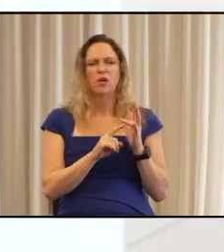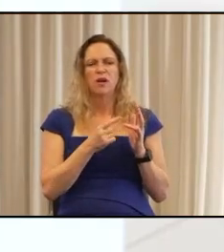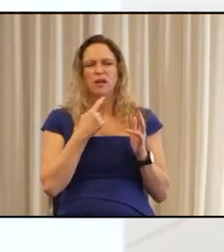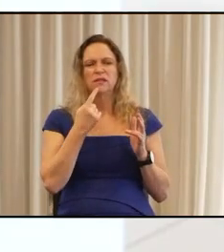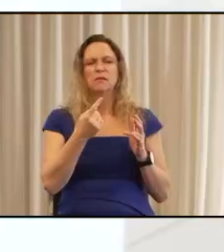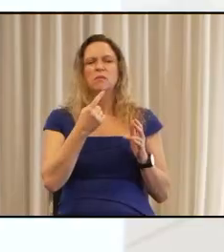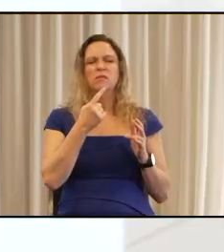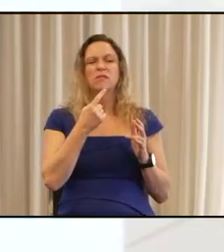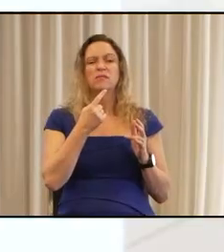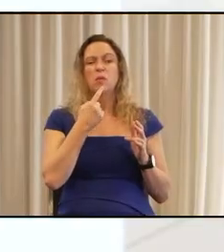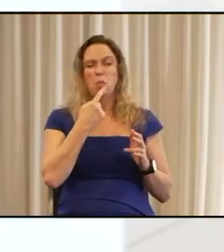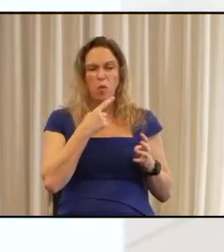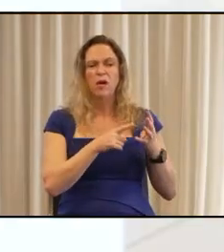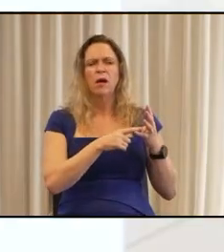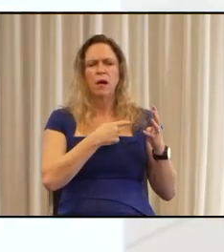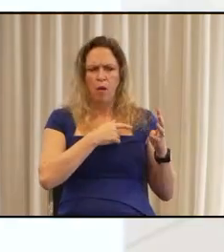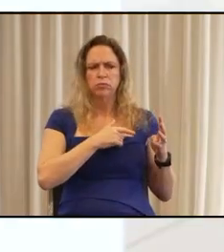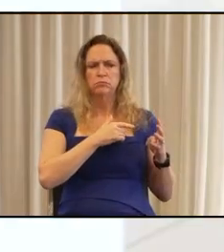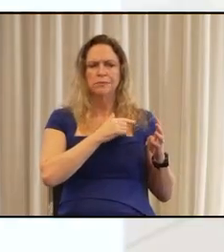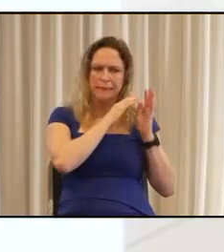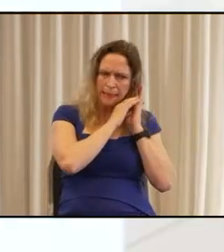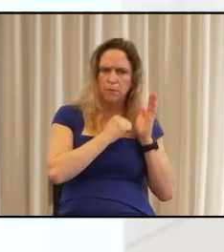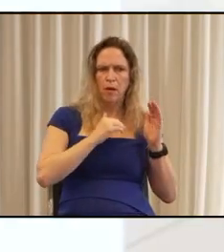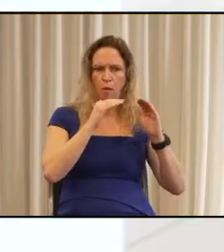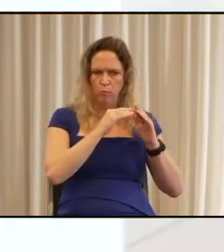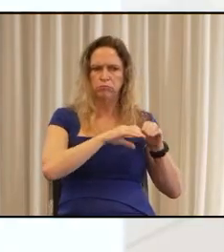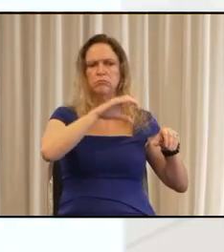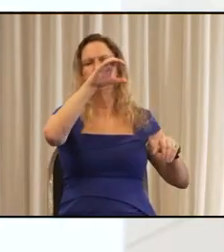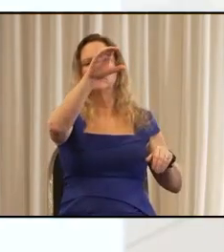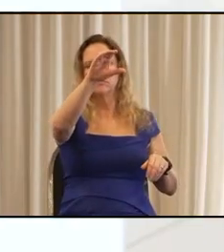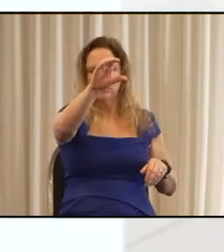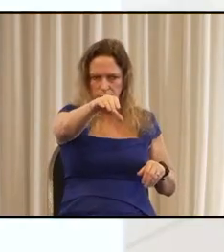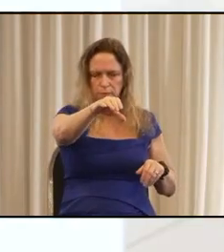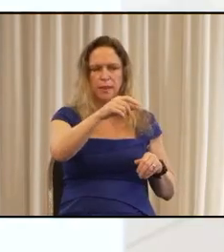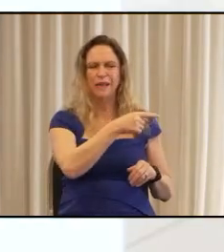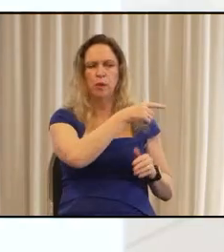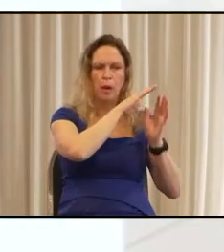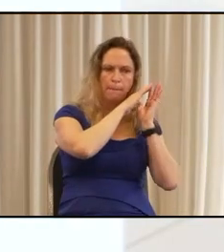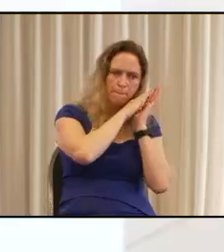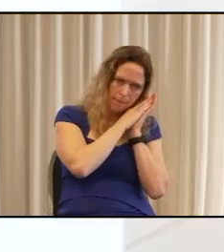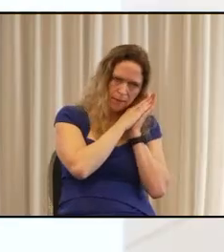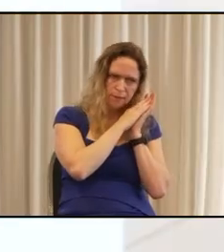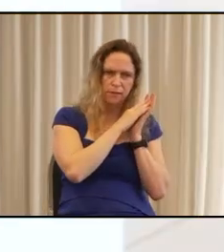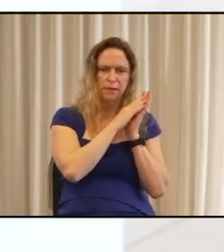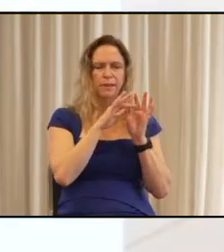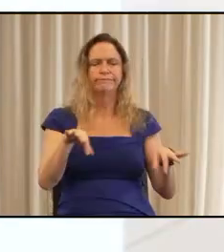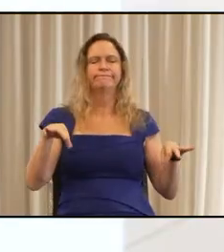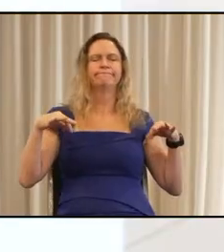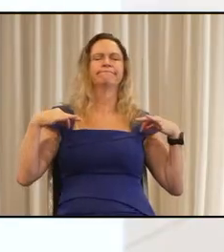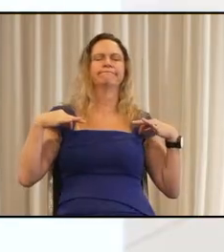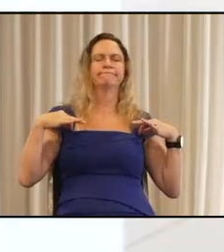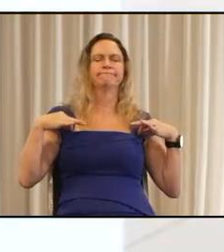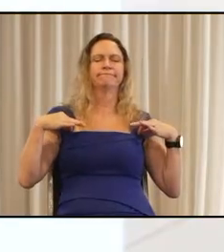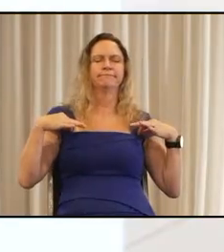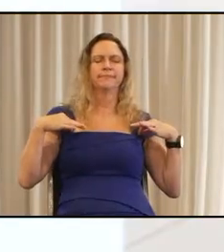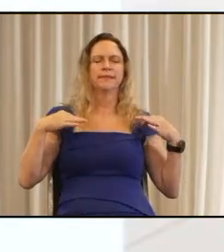I would go home and stay there, and he would go to bed, and he would stay in bed all night